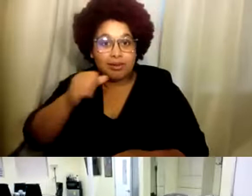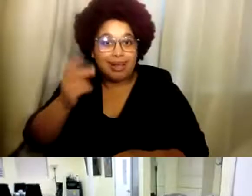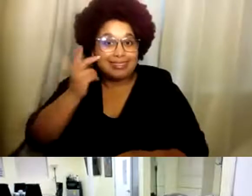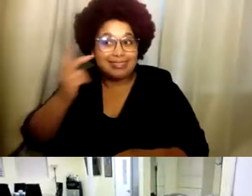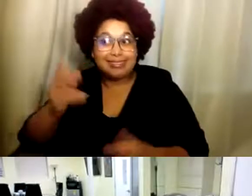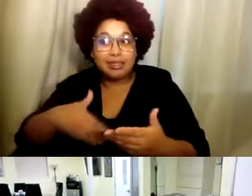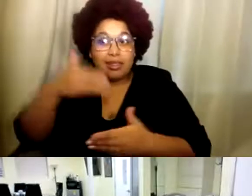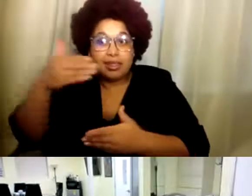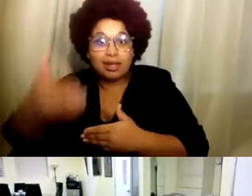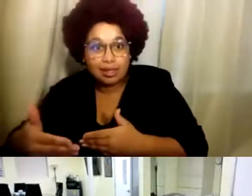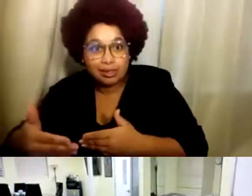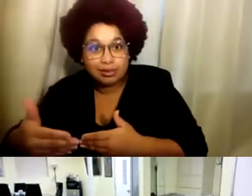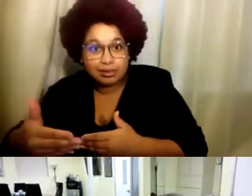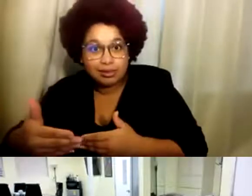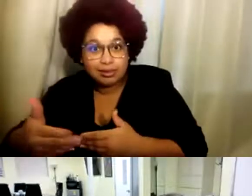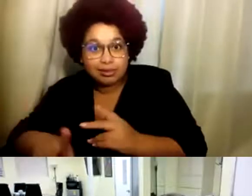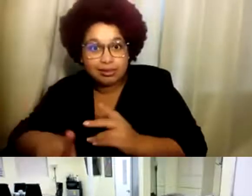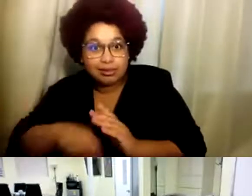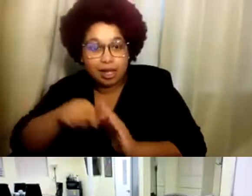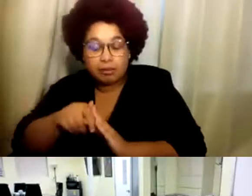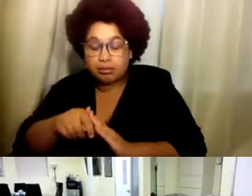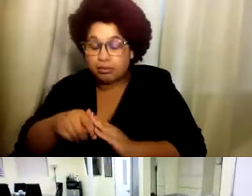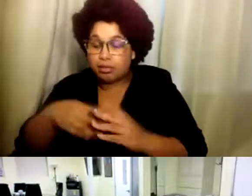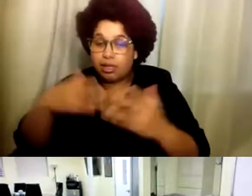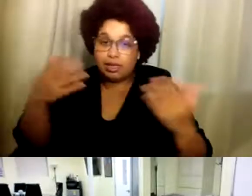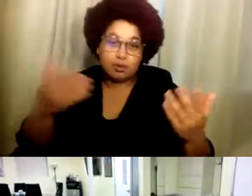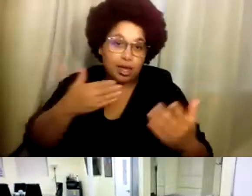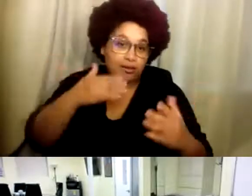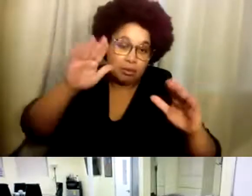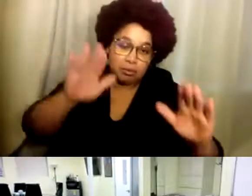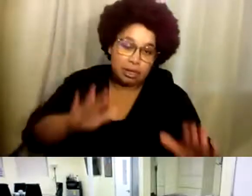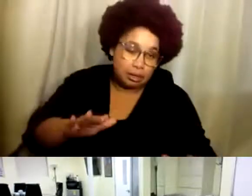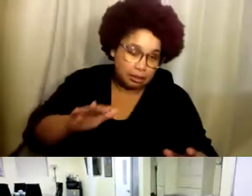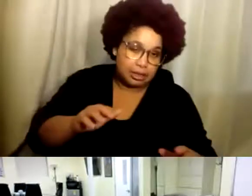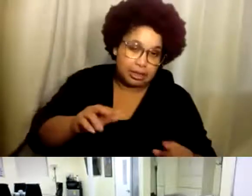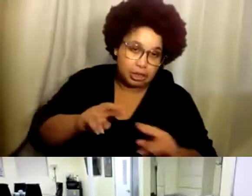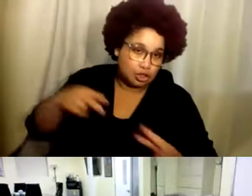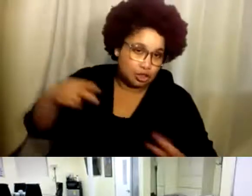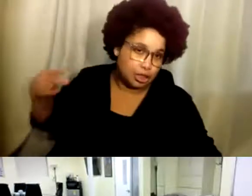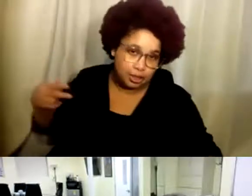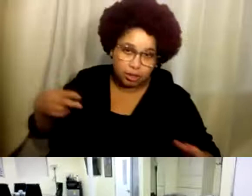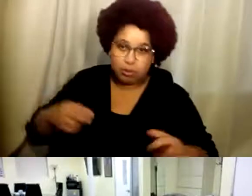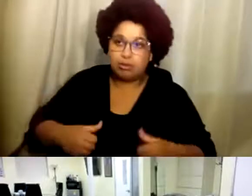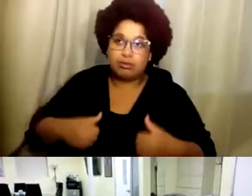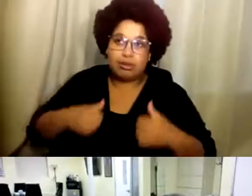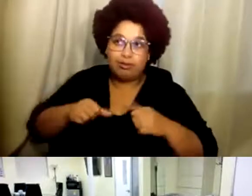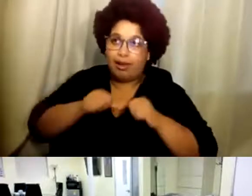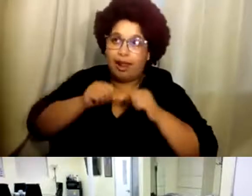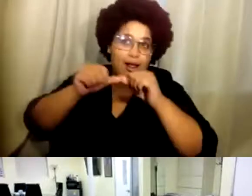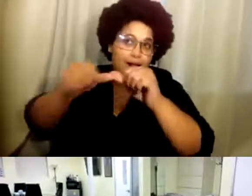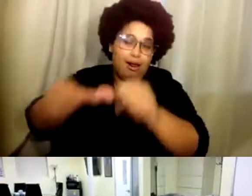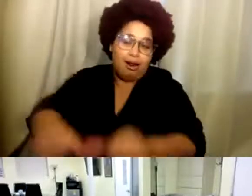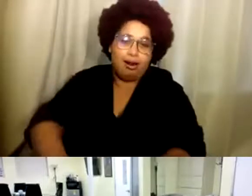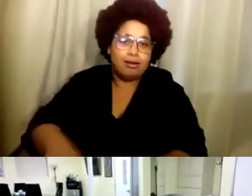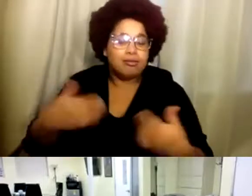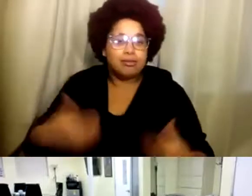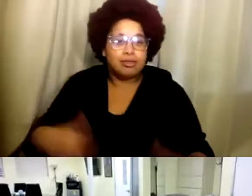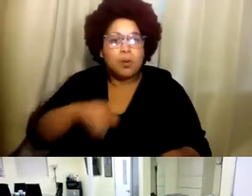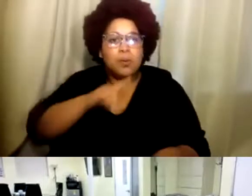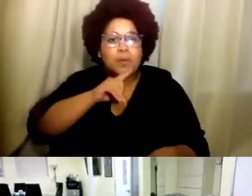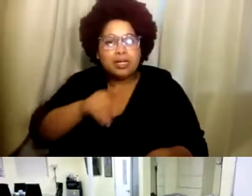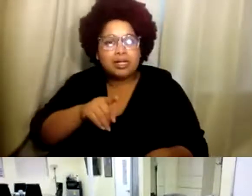hopefully, unless we just have really good genes. And what that, I believe, translates into is our